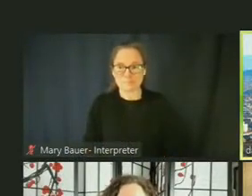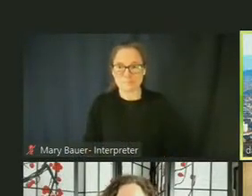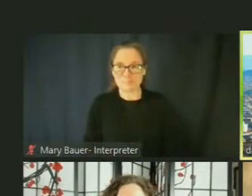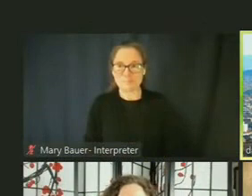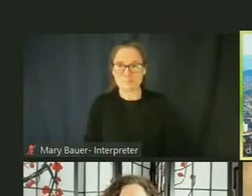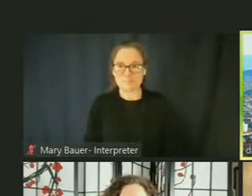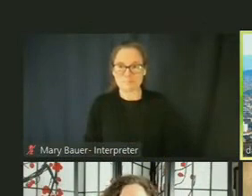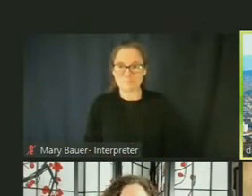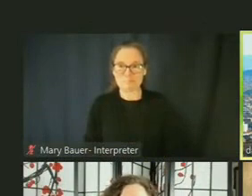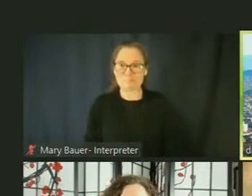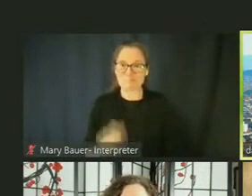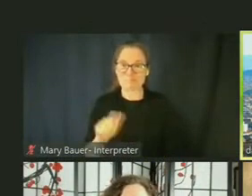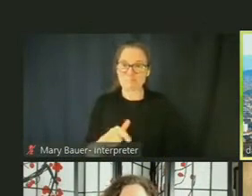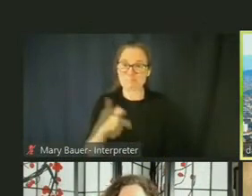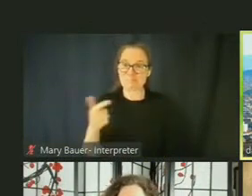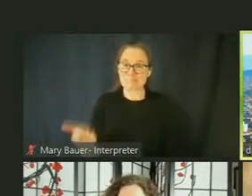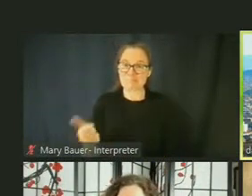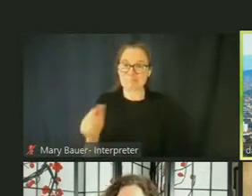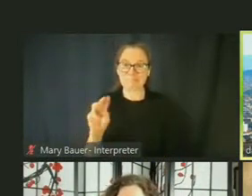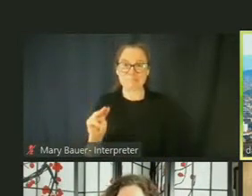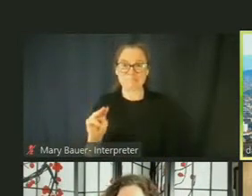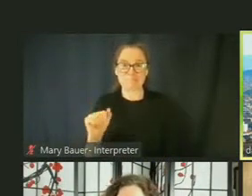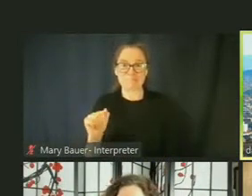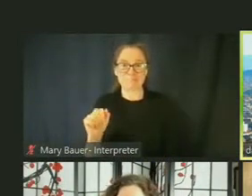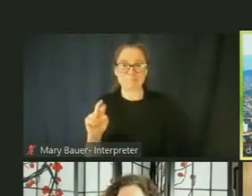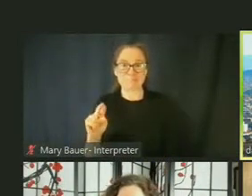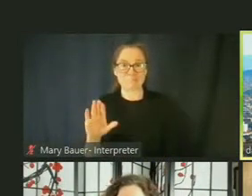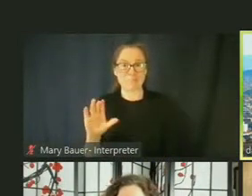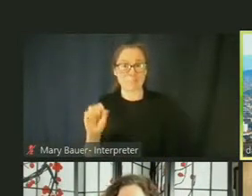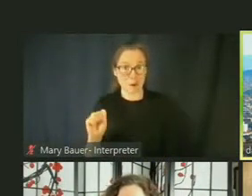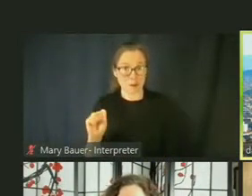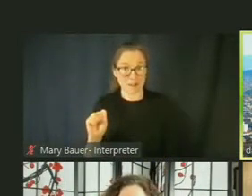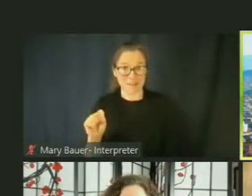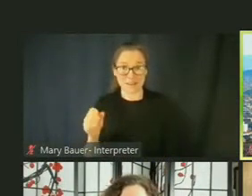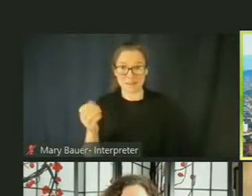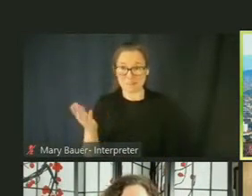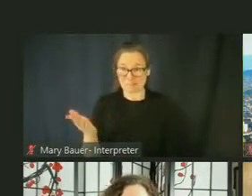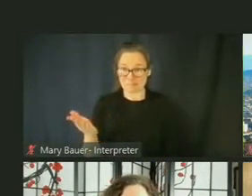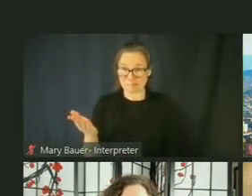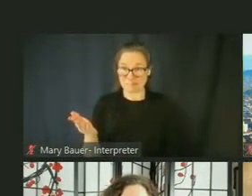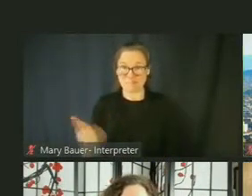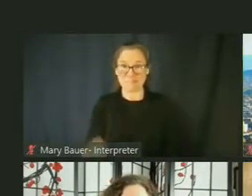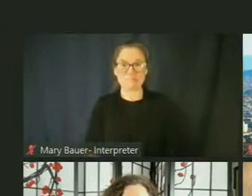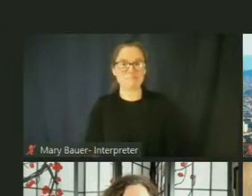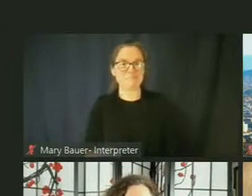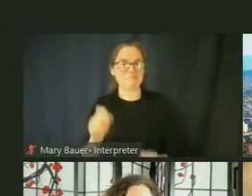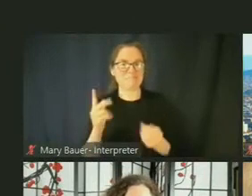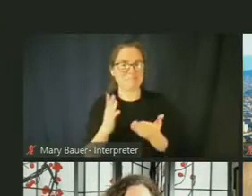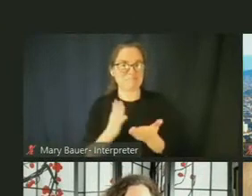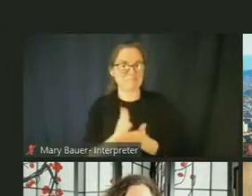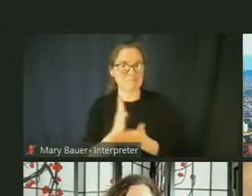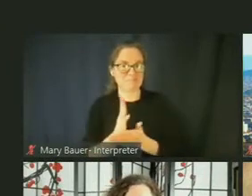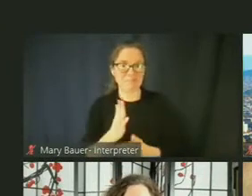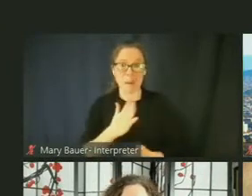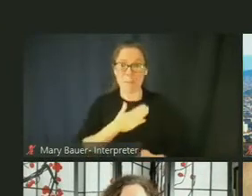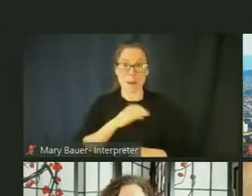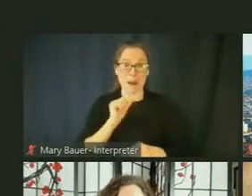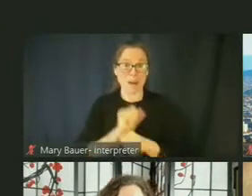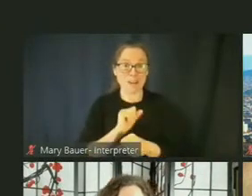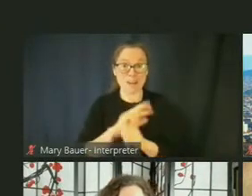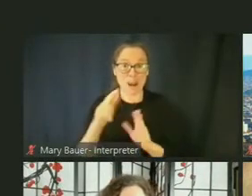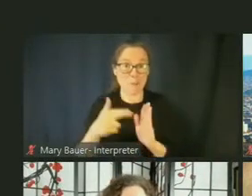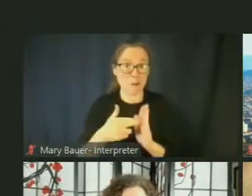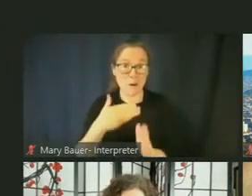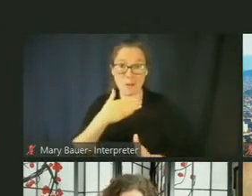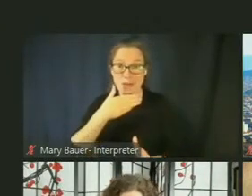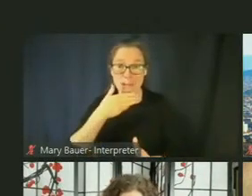I'll turn it over to Marcus Mundy, who's going to go ahead and close us out for the evening. All right. Well, I have the best job of the night. I get